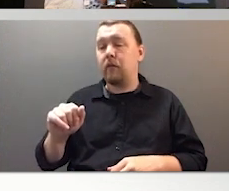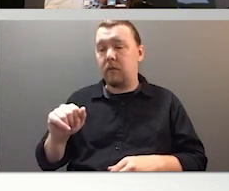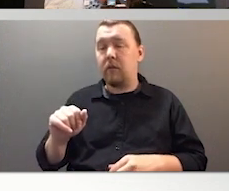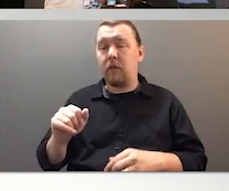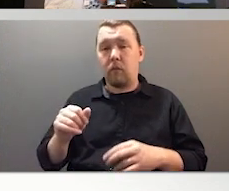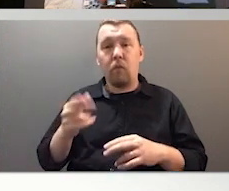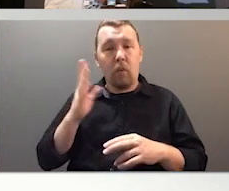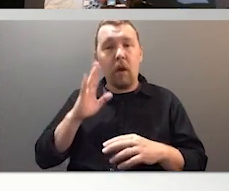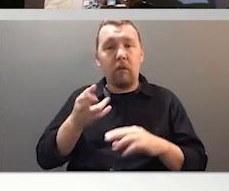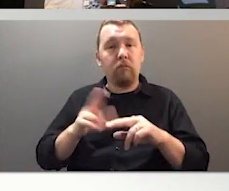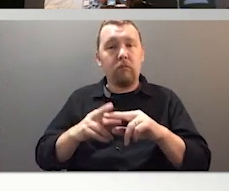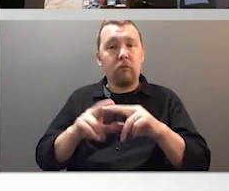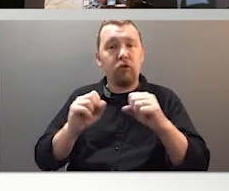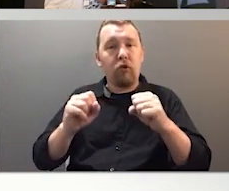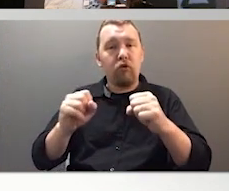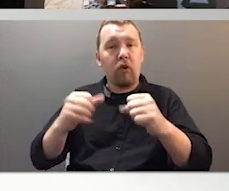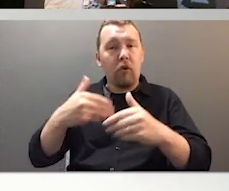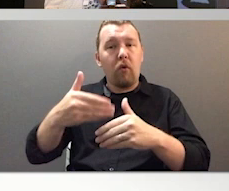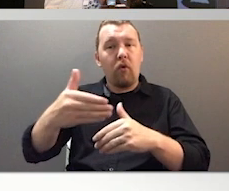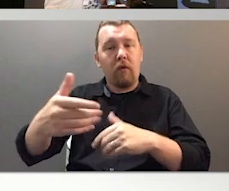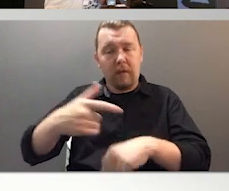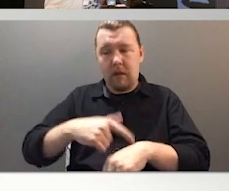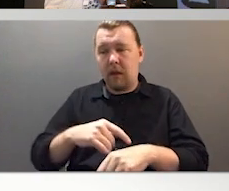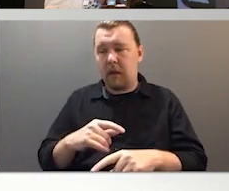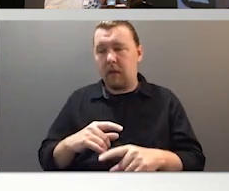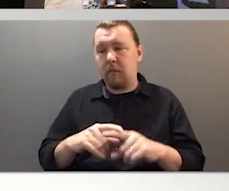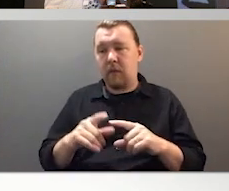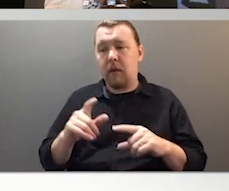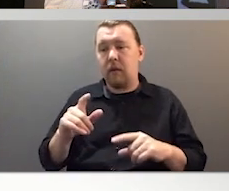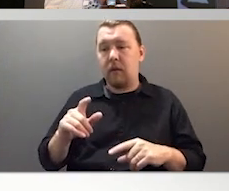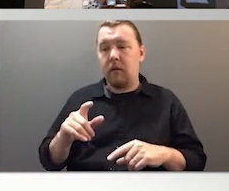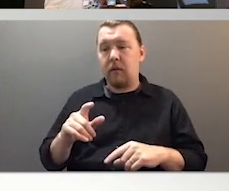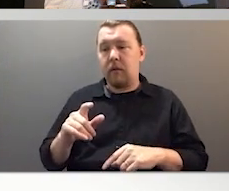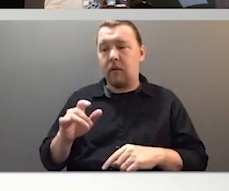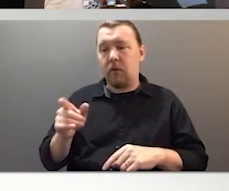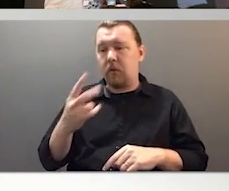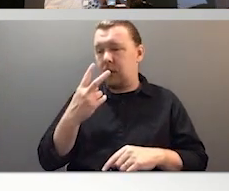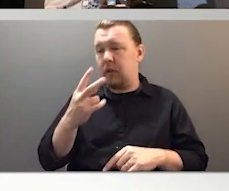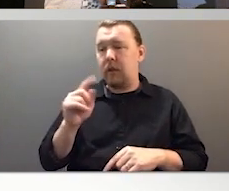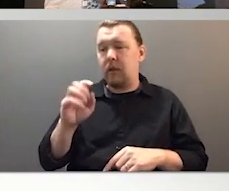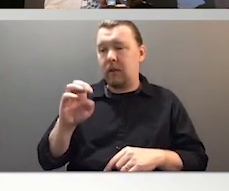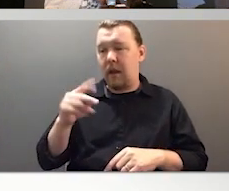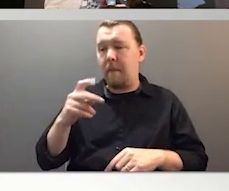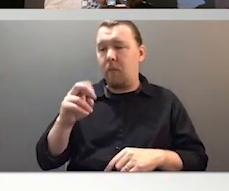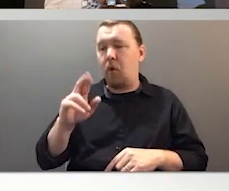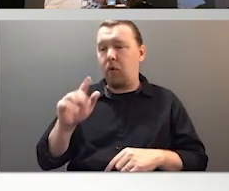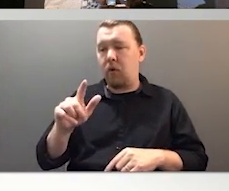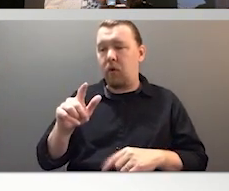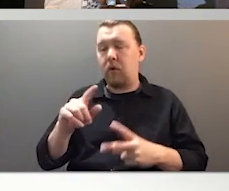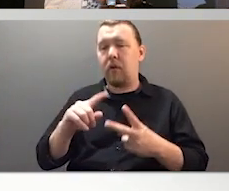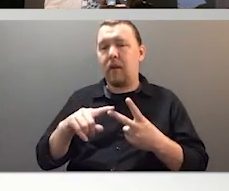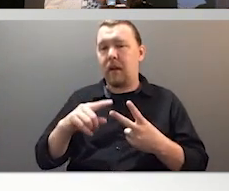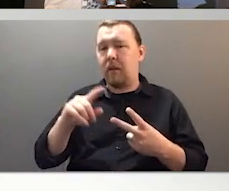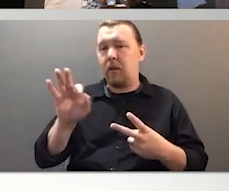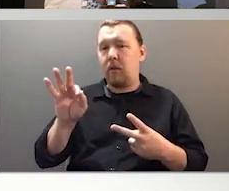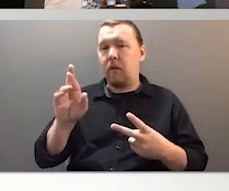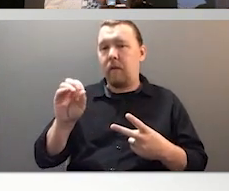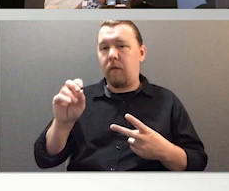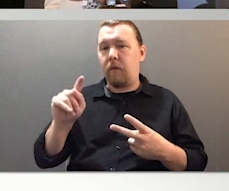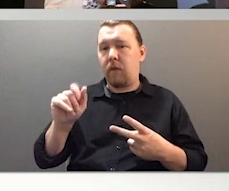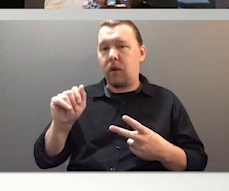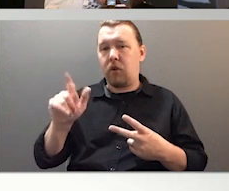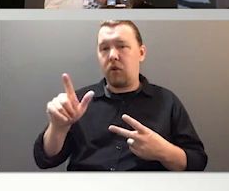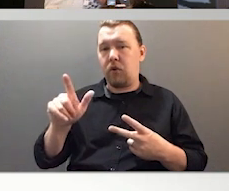So then the temporal lobe and the frontal lobe kind of go offline and don't work the way that they